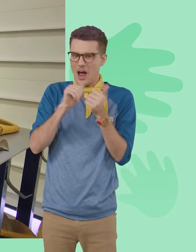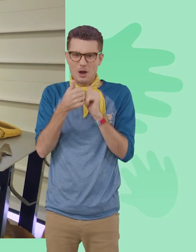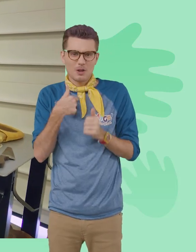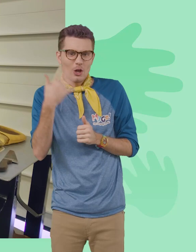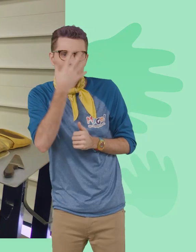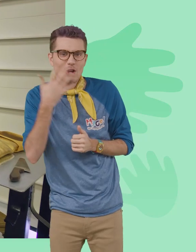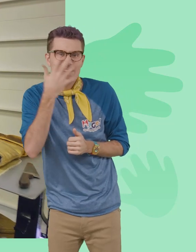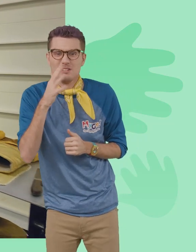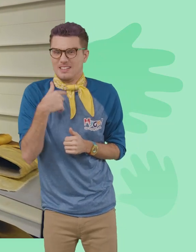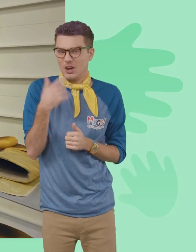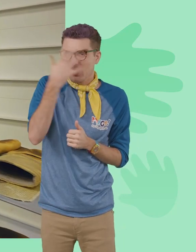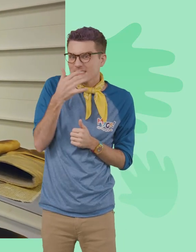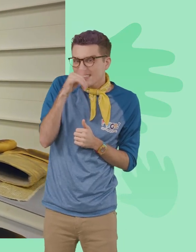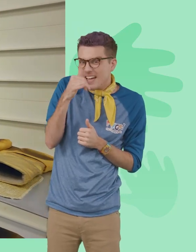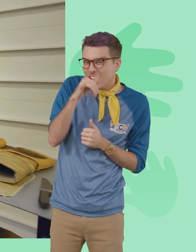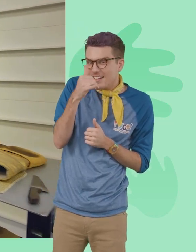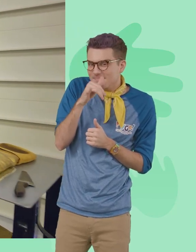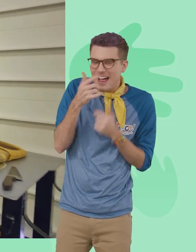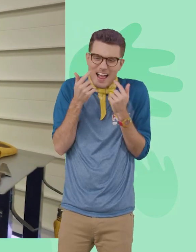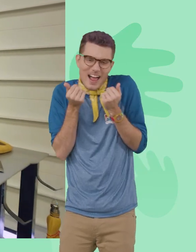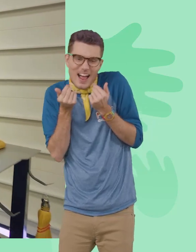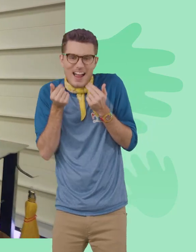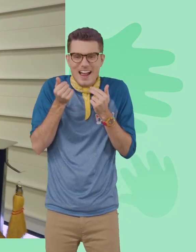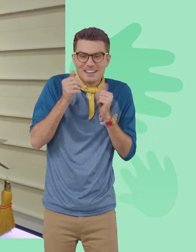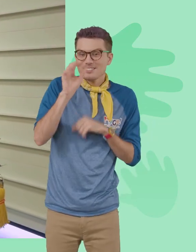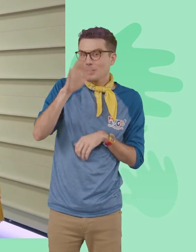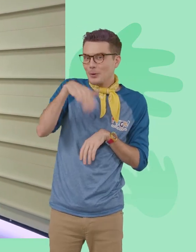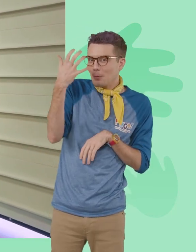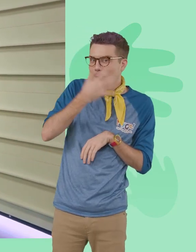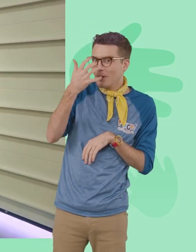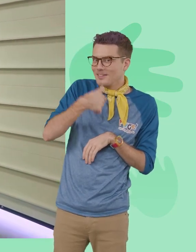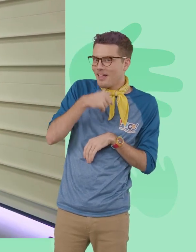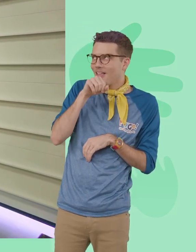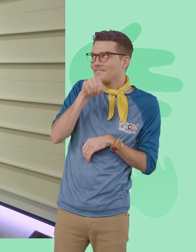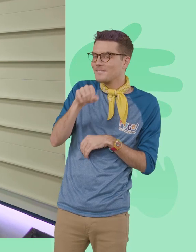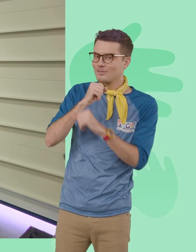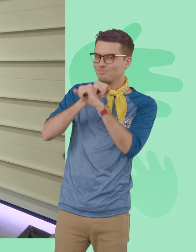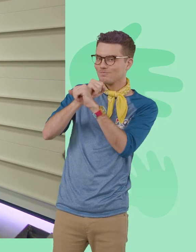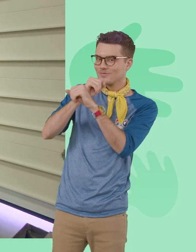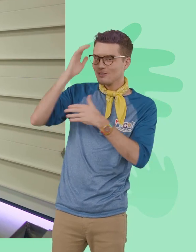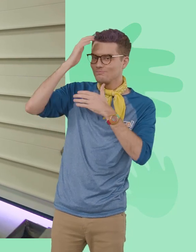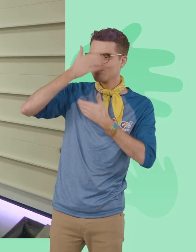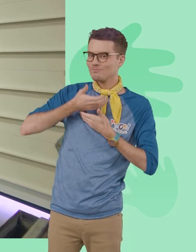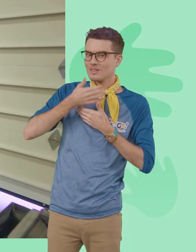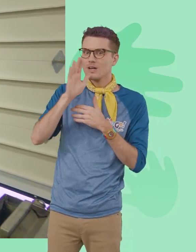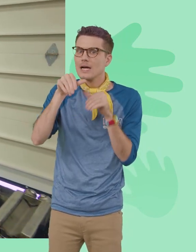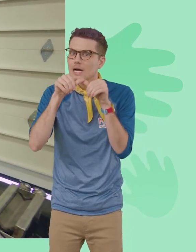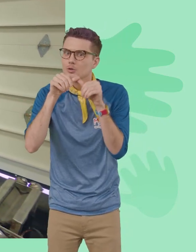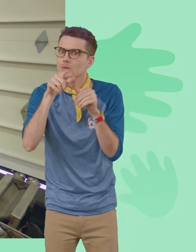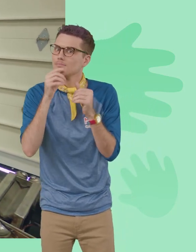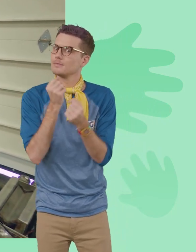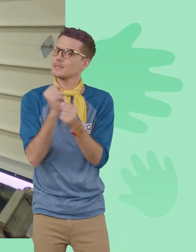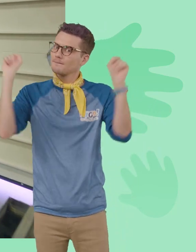And I look, it looks silly. Wow, I love protective gear